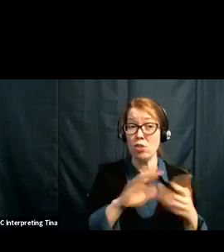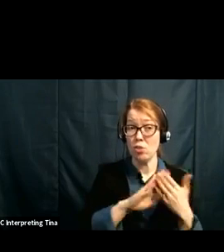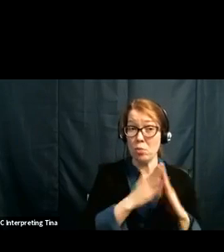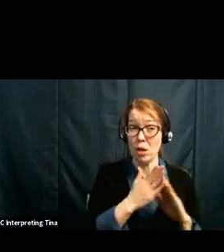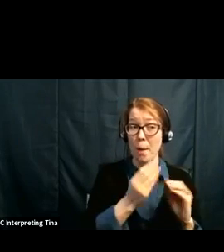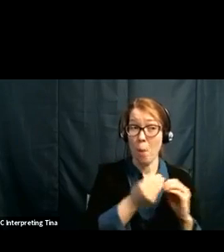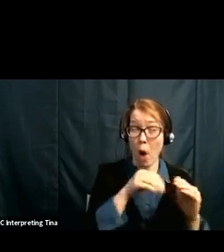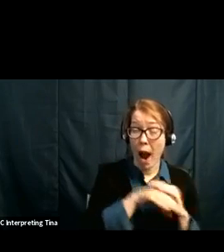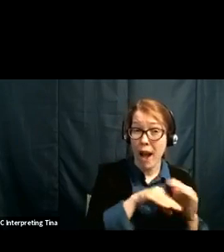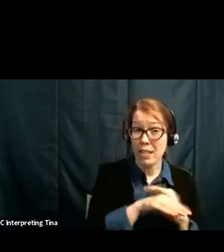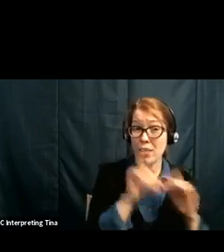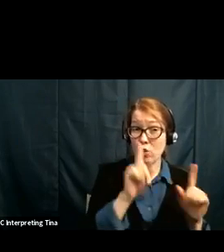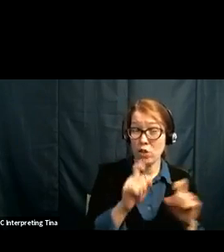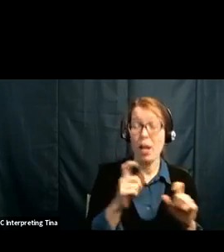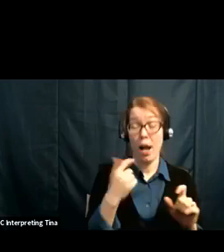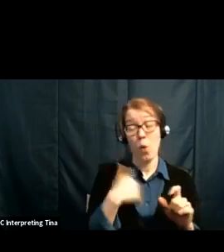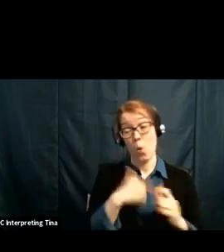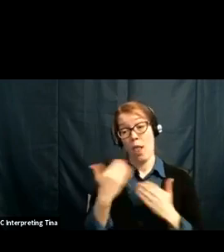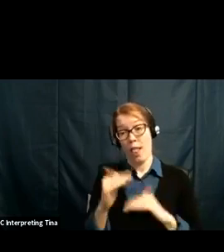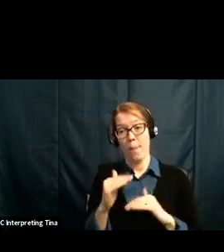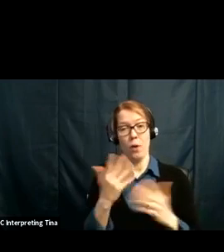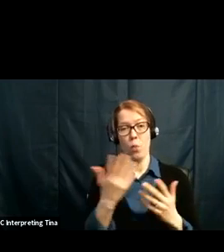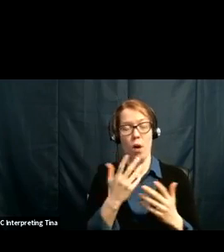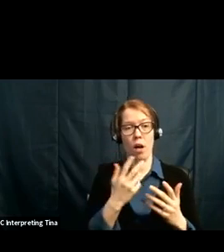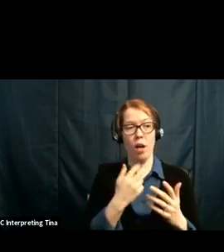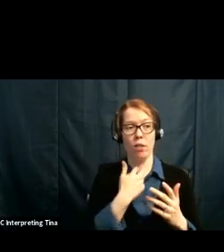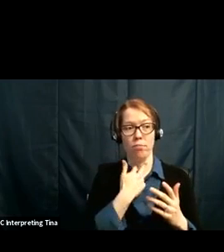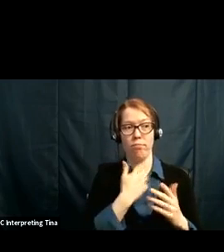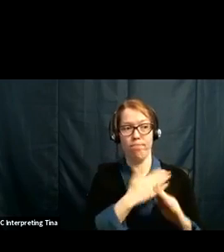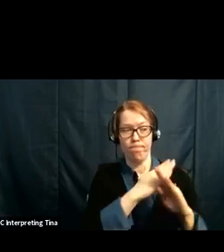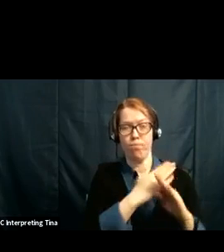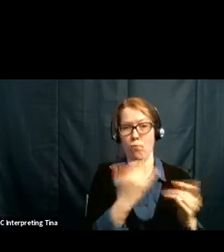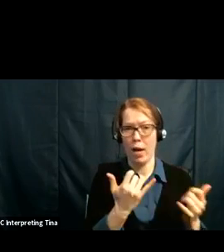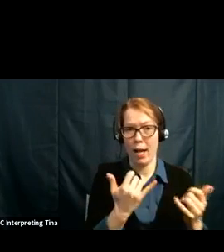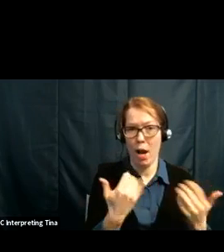as much as we're limited, what are the bottlenecks at this point?